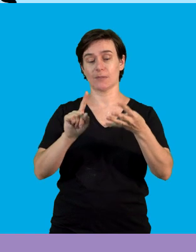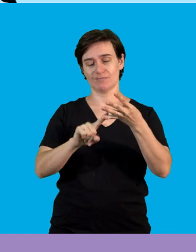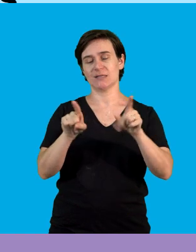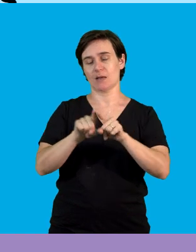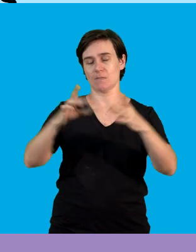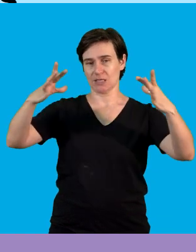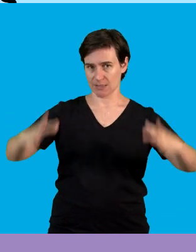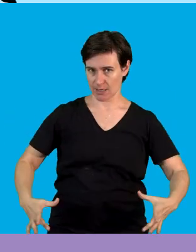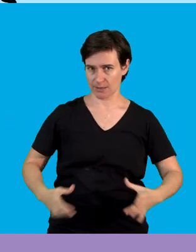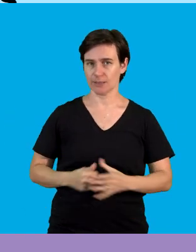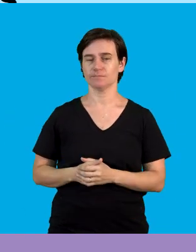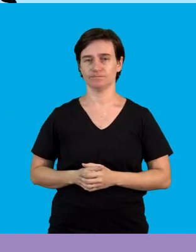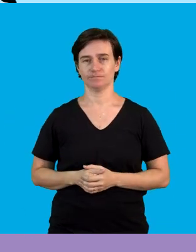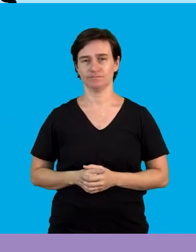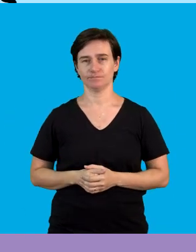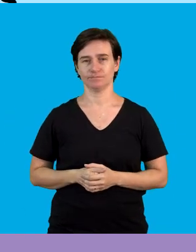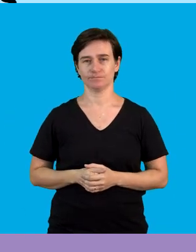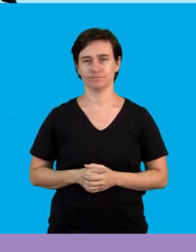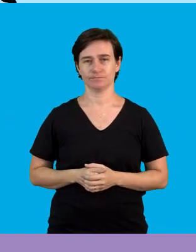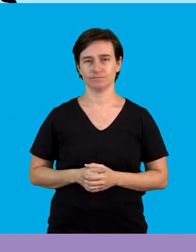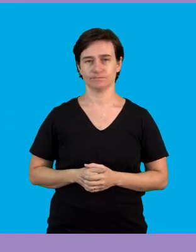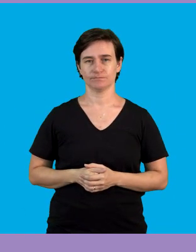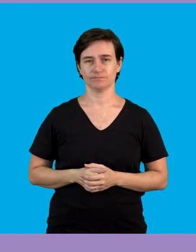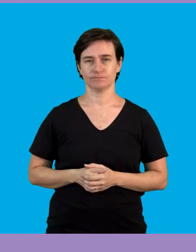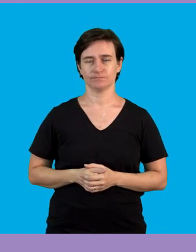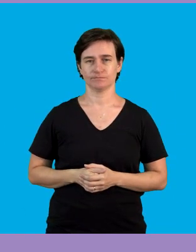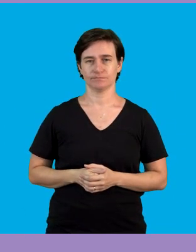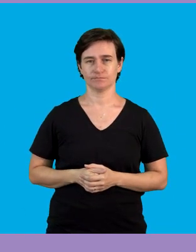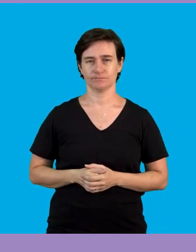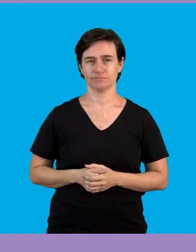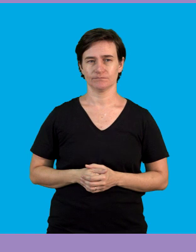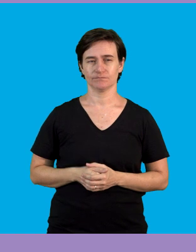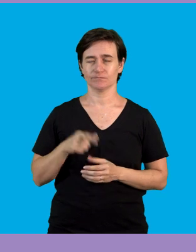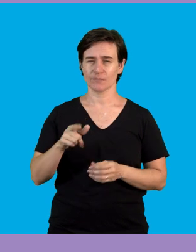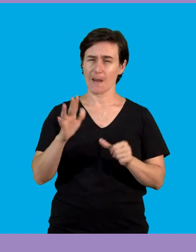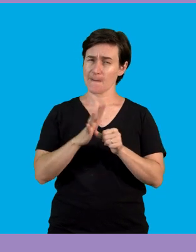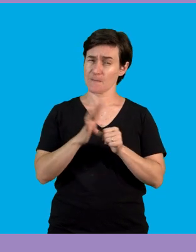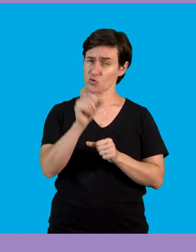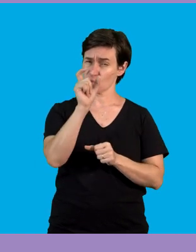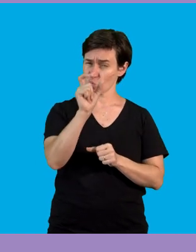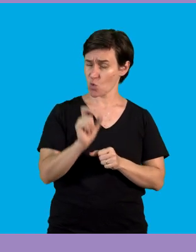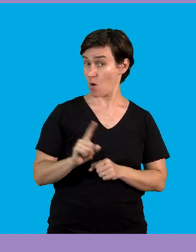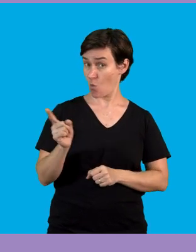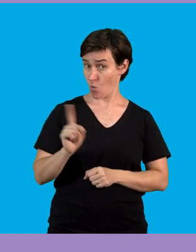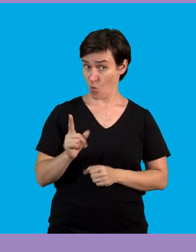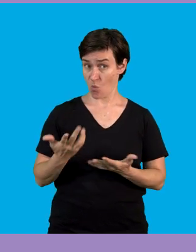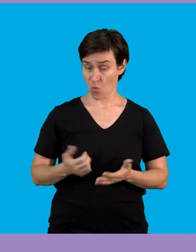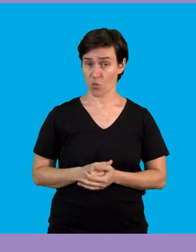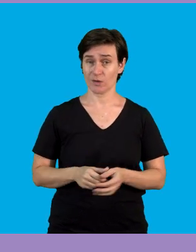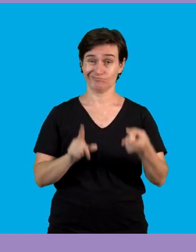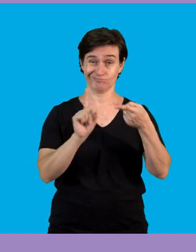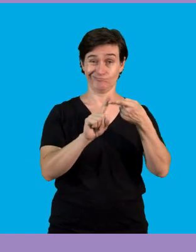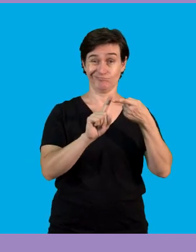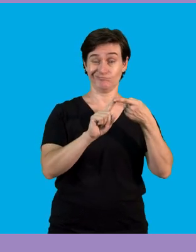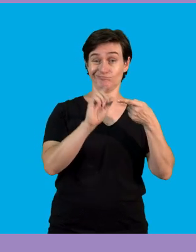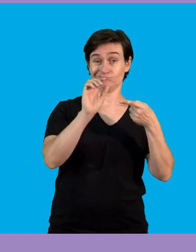are the objects that we looked at during this lesson. So let's go over the keywords and the language that we were using